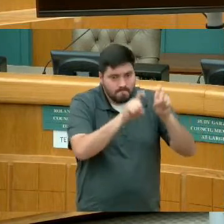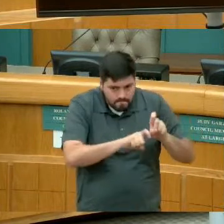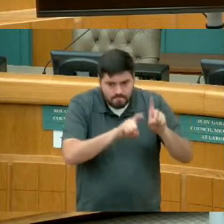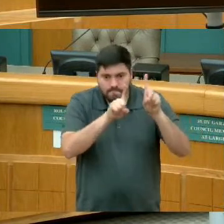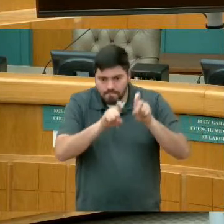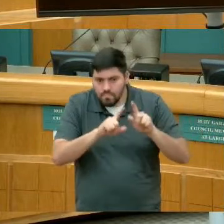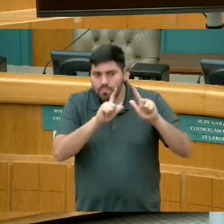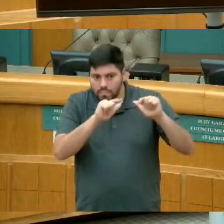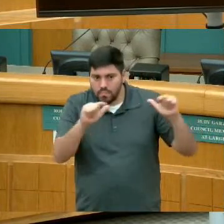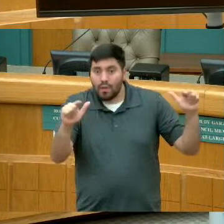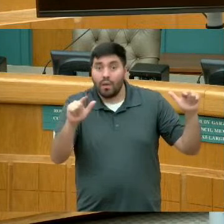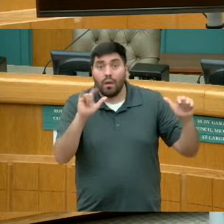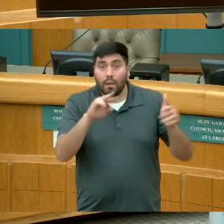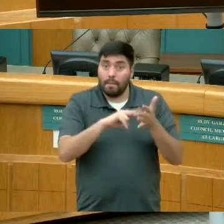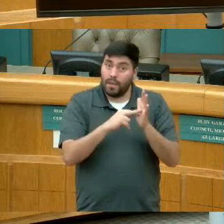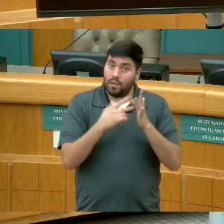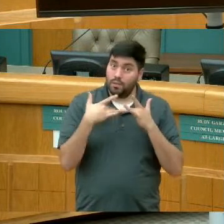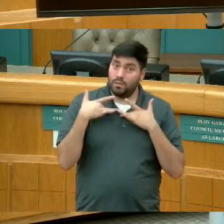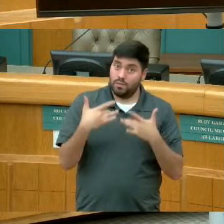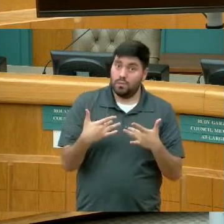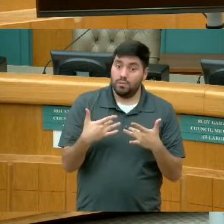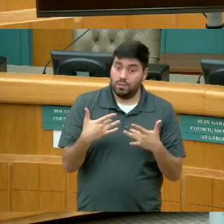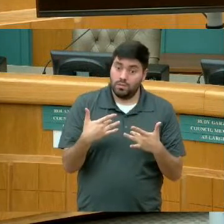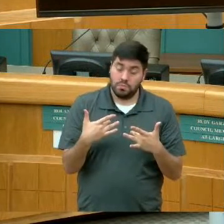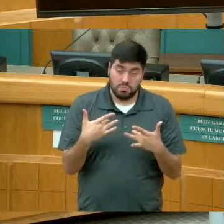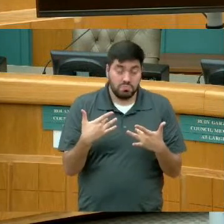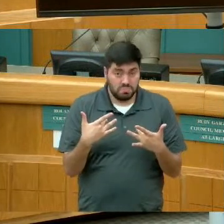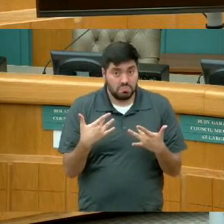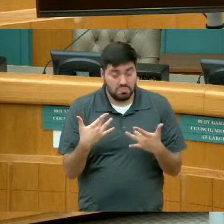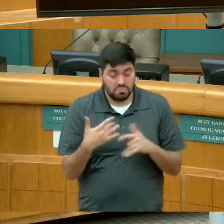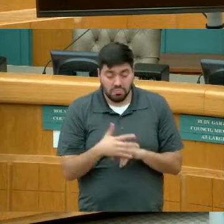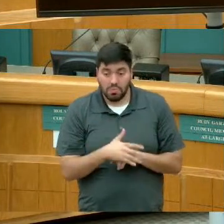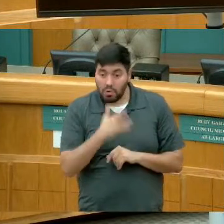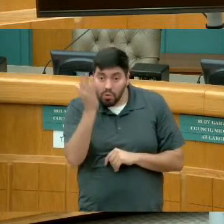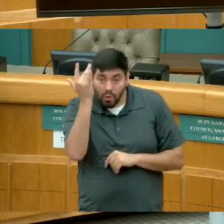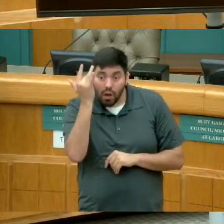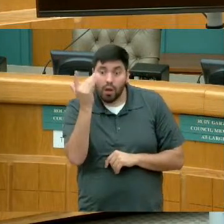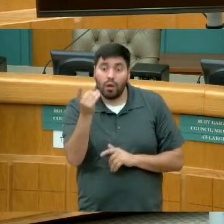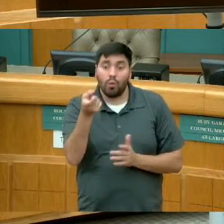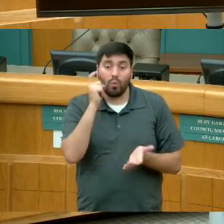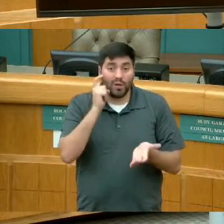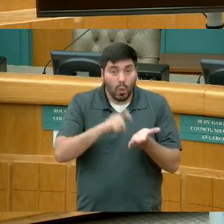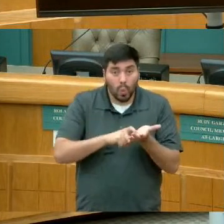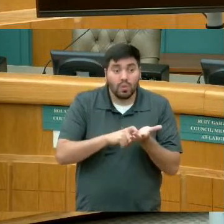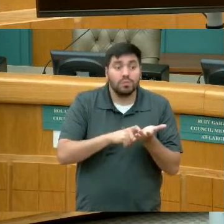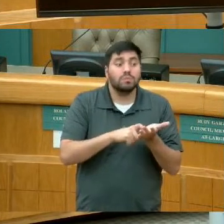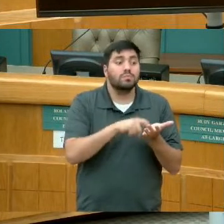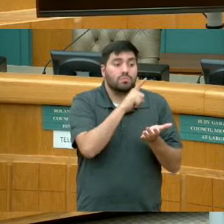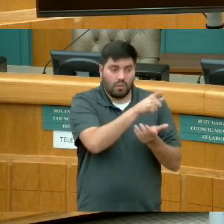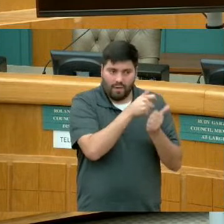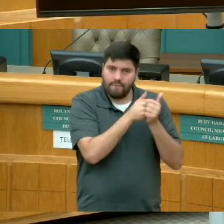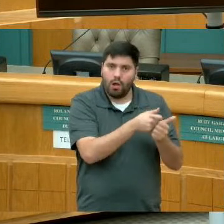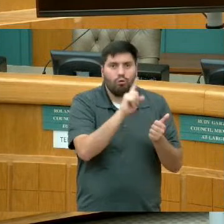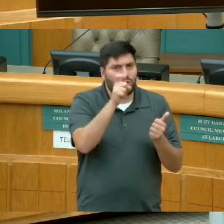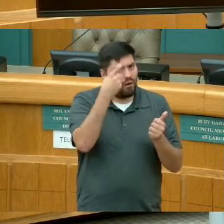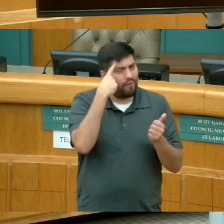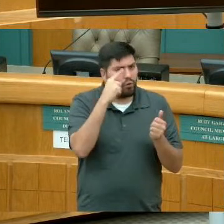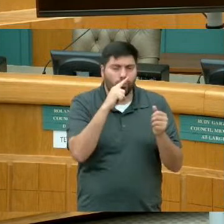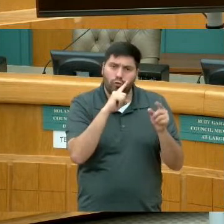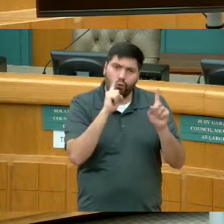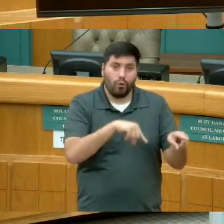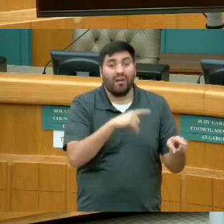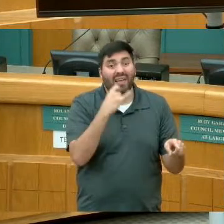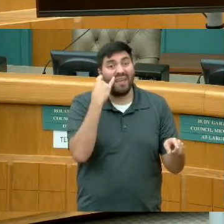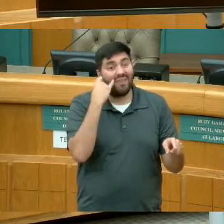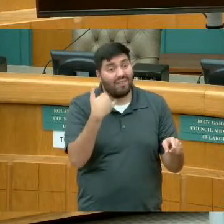retested. This is really not unusual, to be honest with you, because we continue to see that they're following the governor's